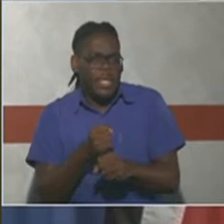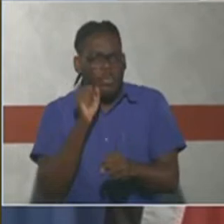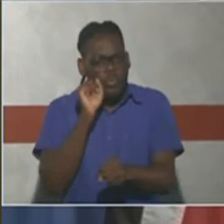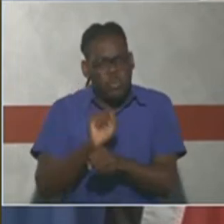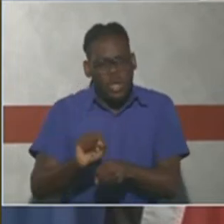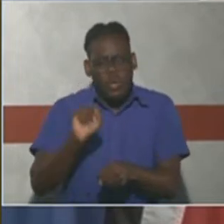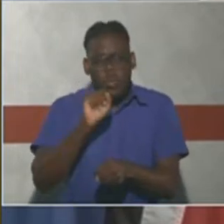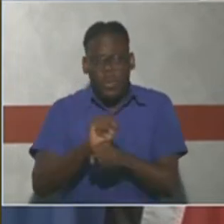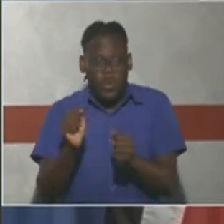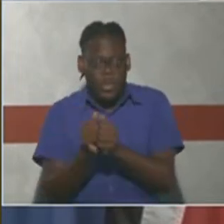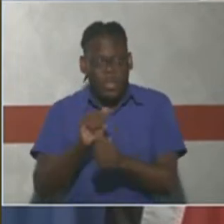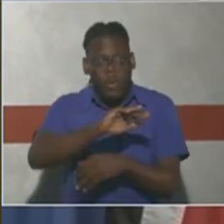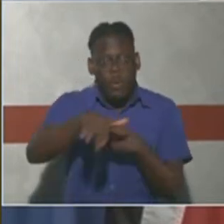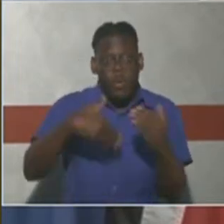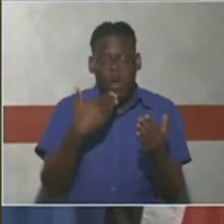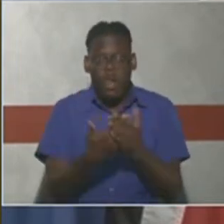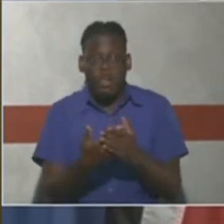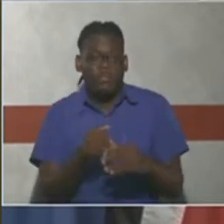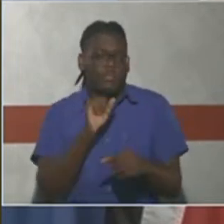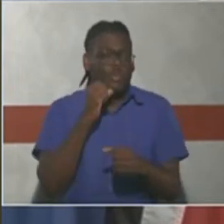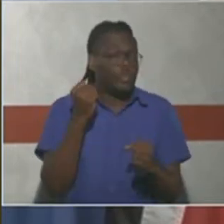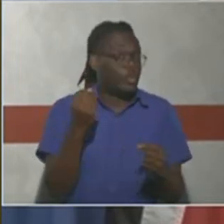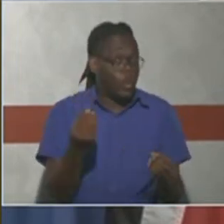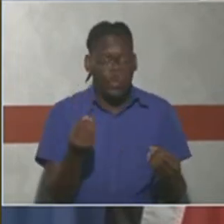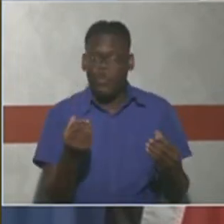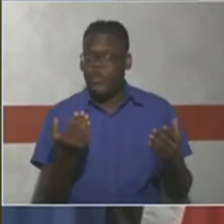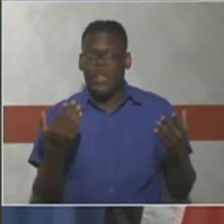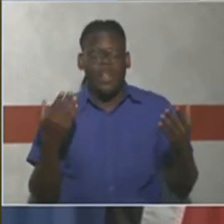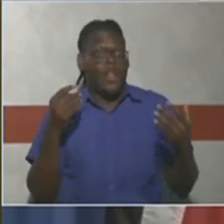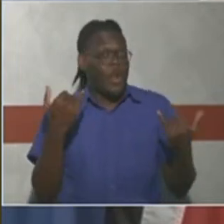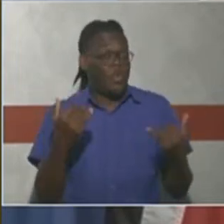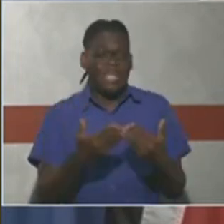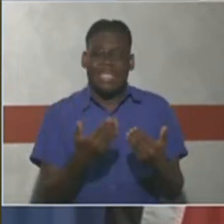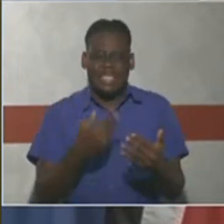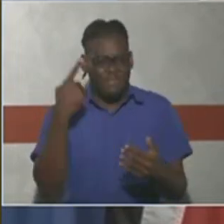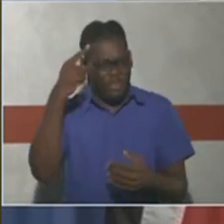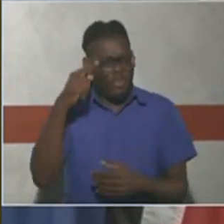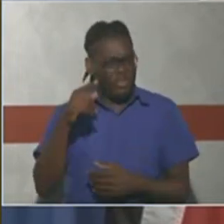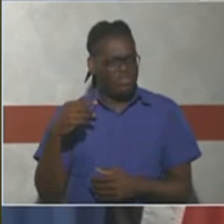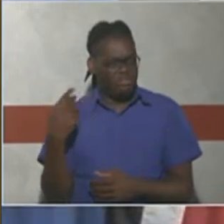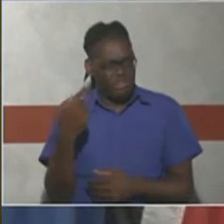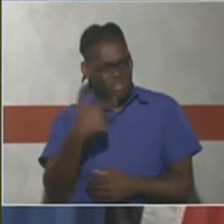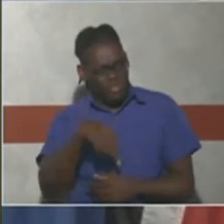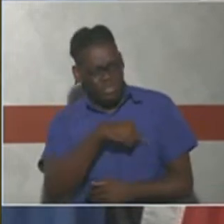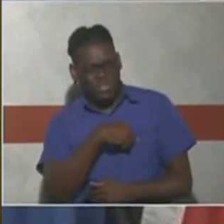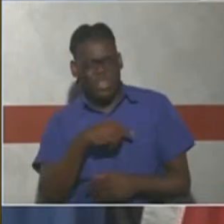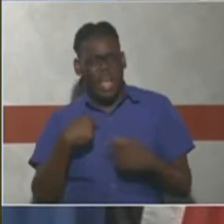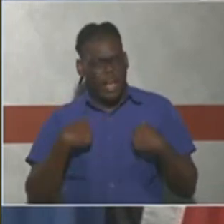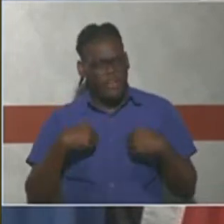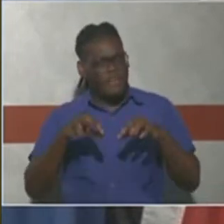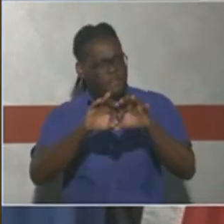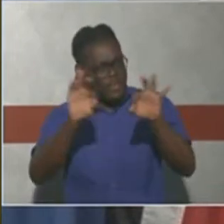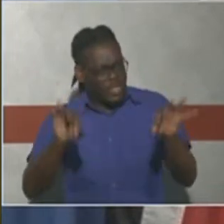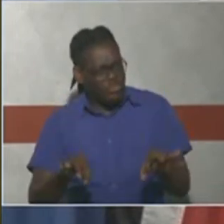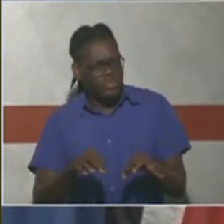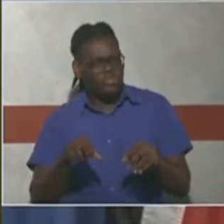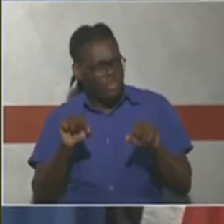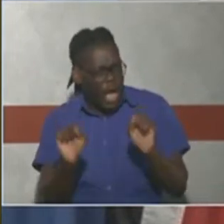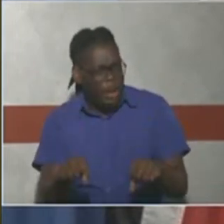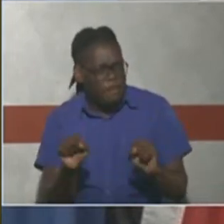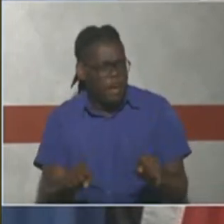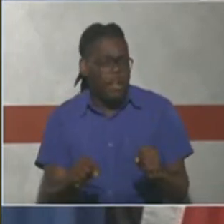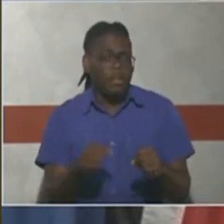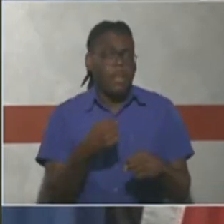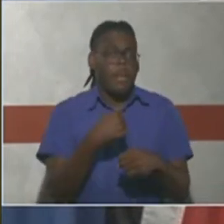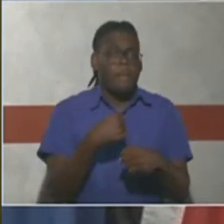when it's going to run out. And the infrastructure to handle these kinds of resources, to